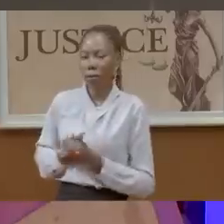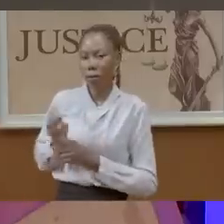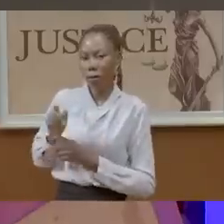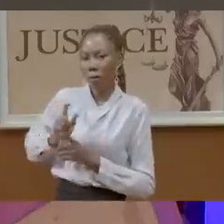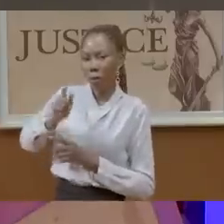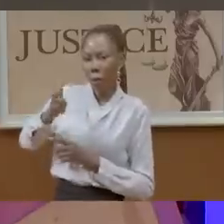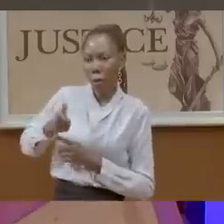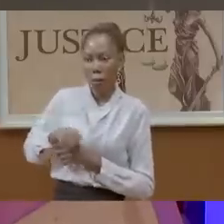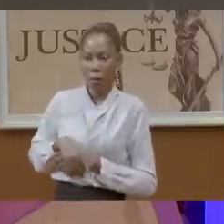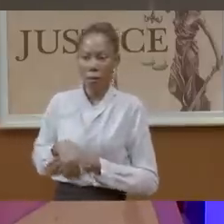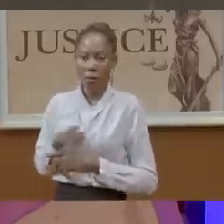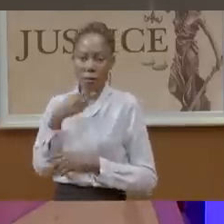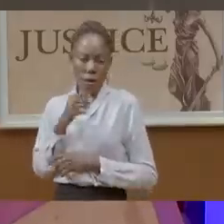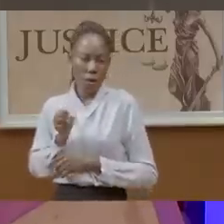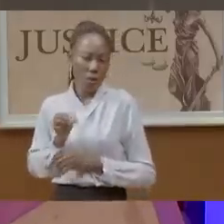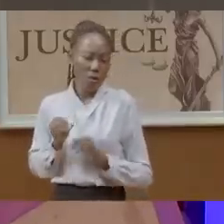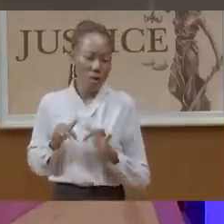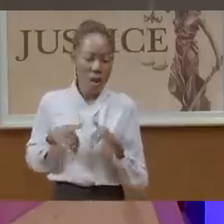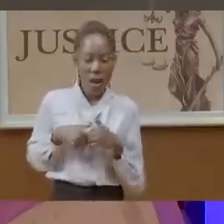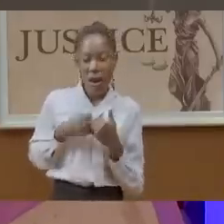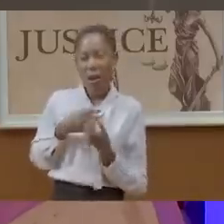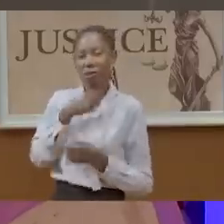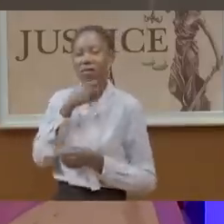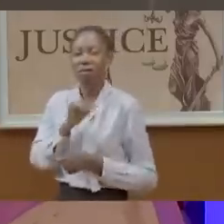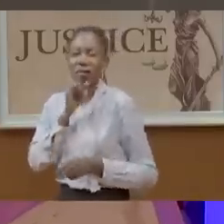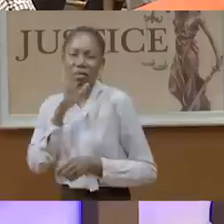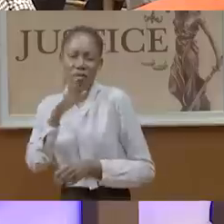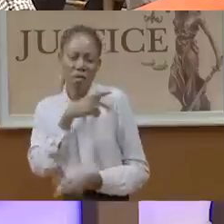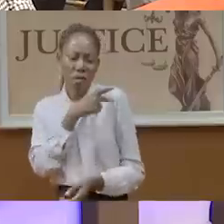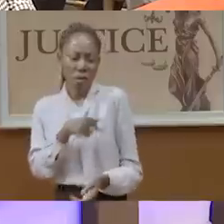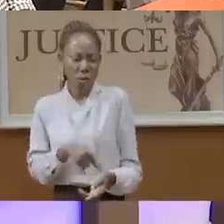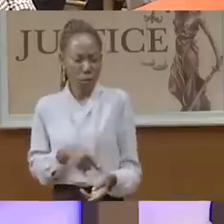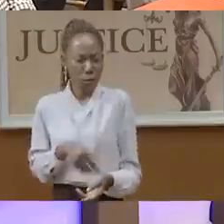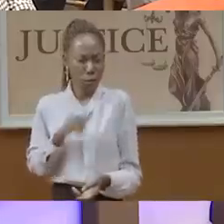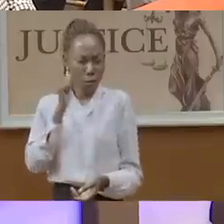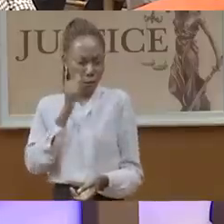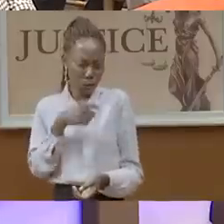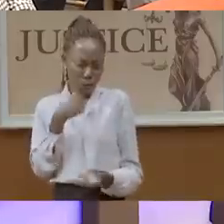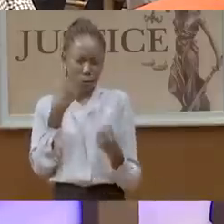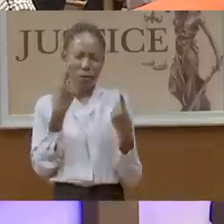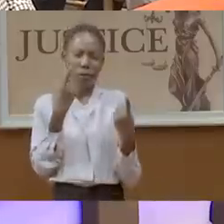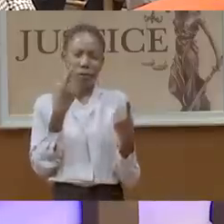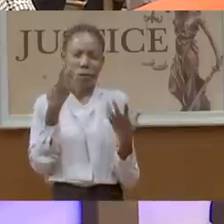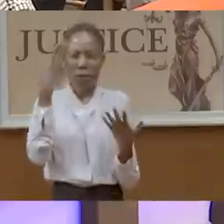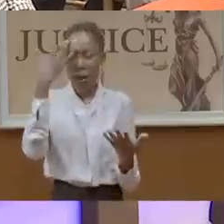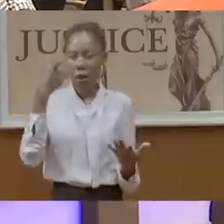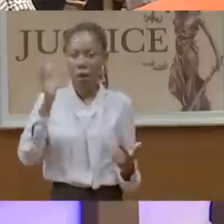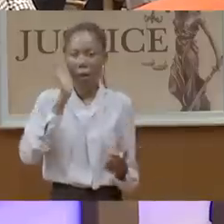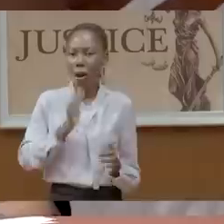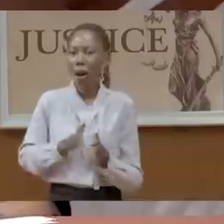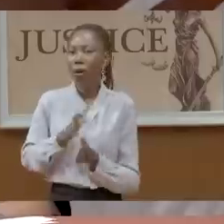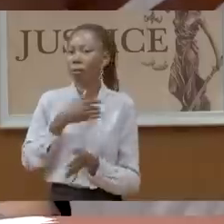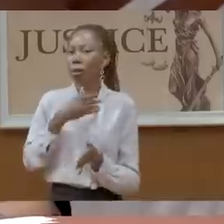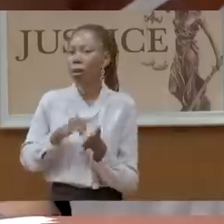next thing, I just like, so how old is the pregnancy? I was like, what kind of thing is this? I was